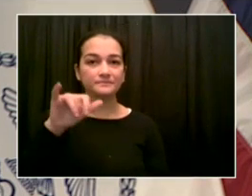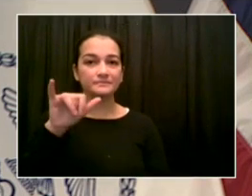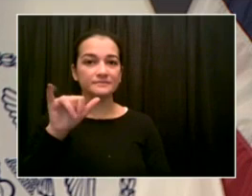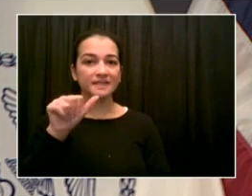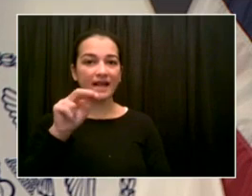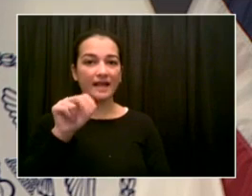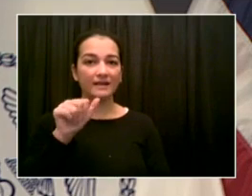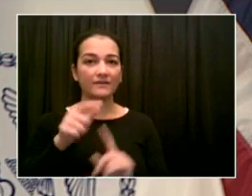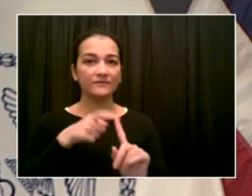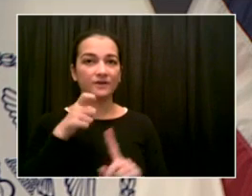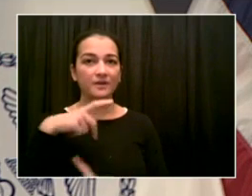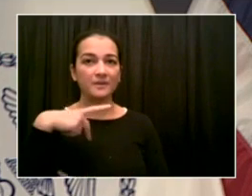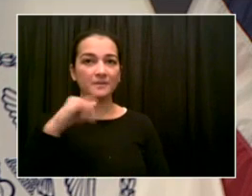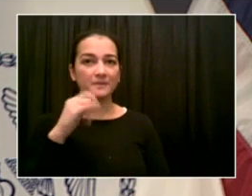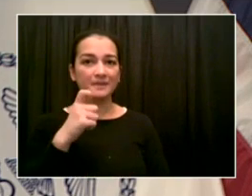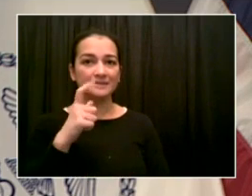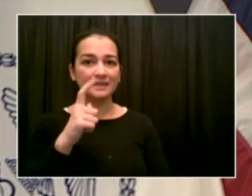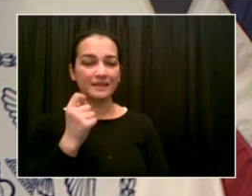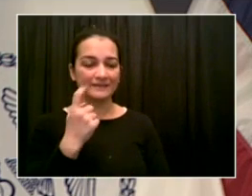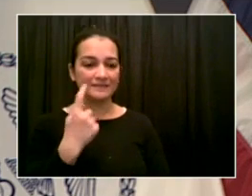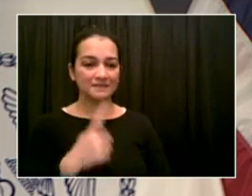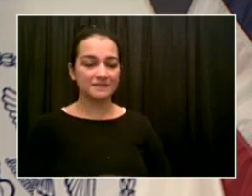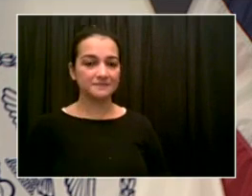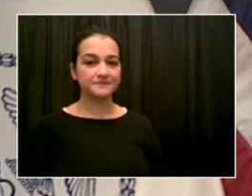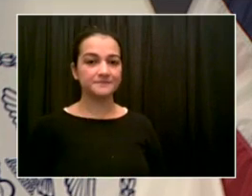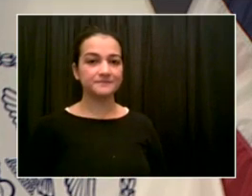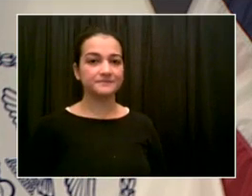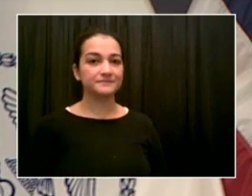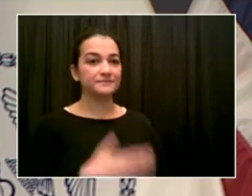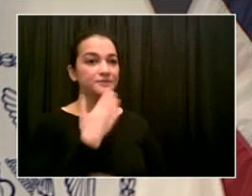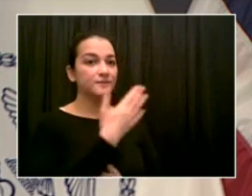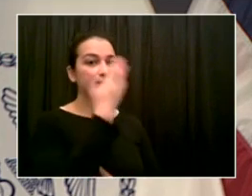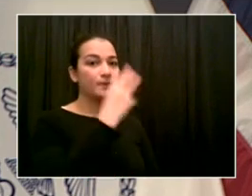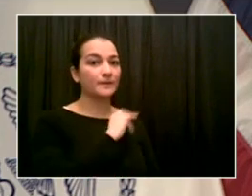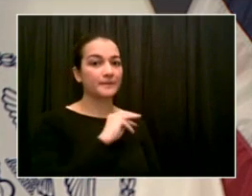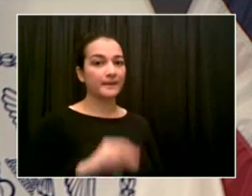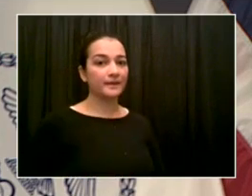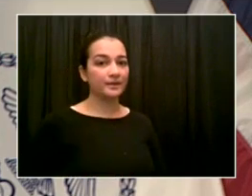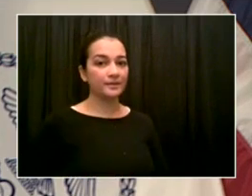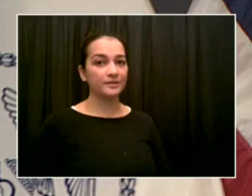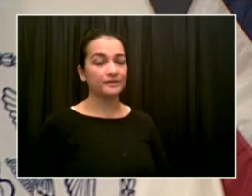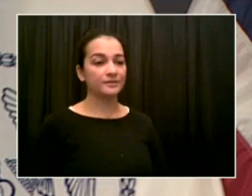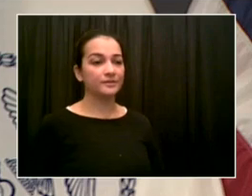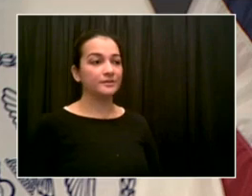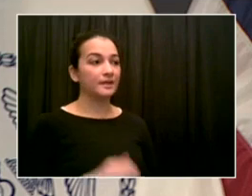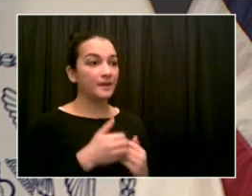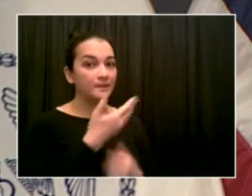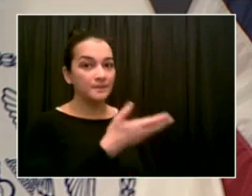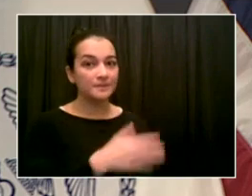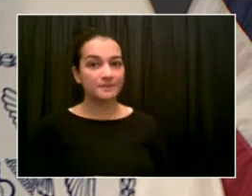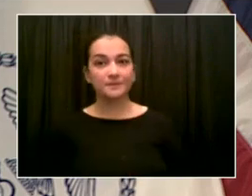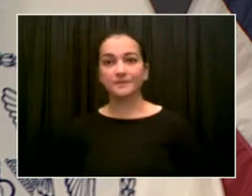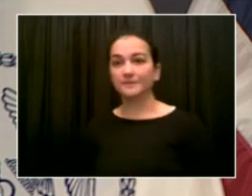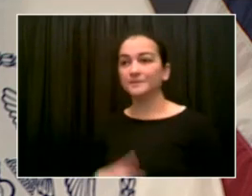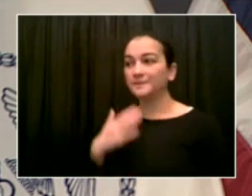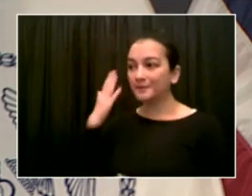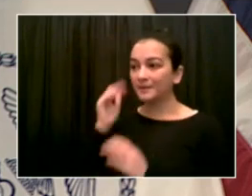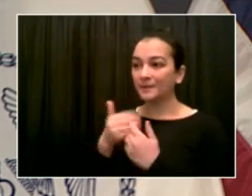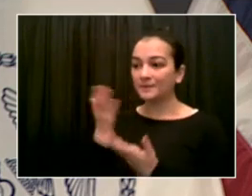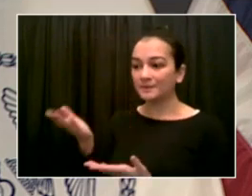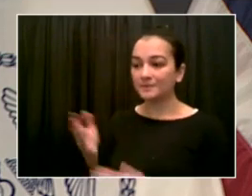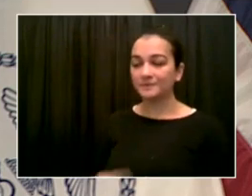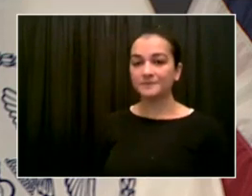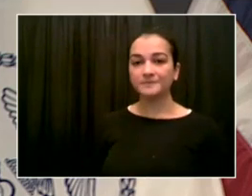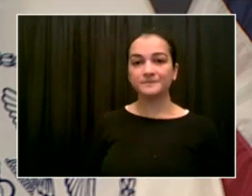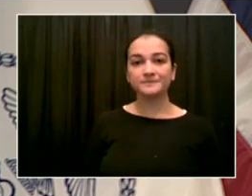Hey, good morning, Mr. Mayor. How are you today? Good, Ayana. How you doing? I am excellent. I am excellent. So I know the